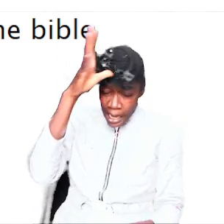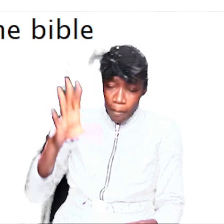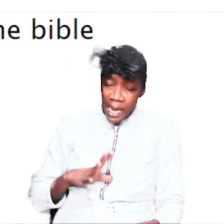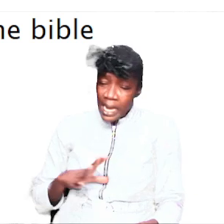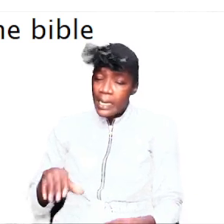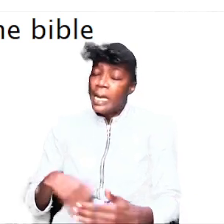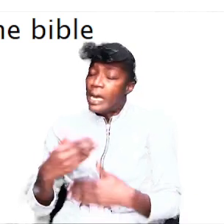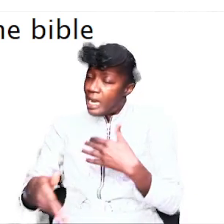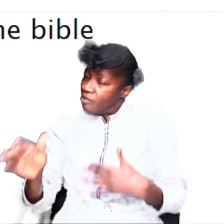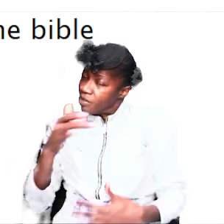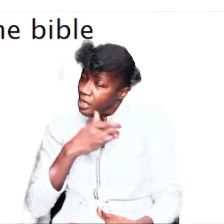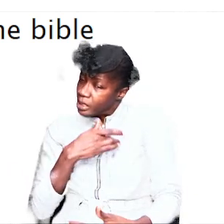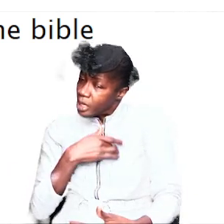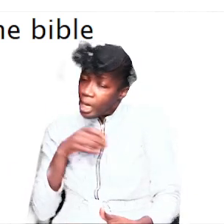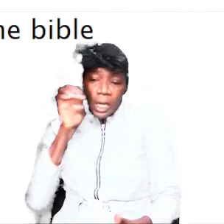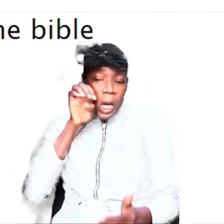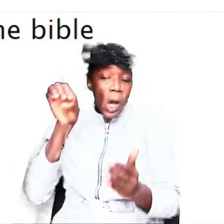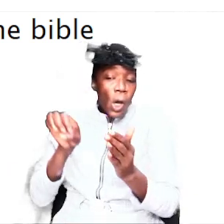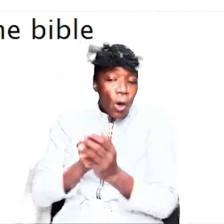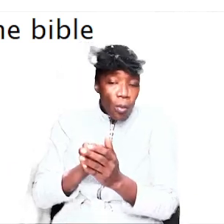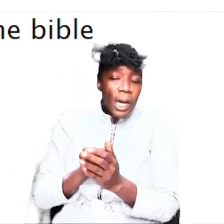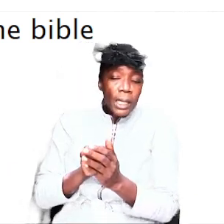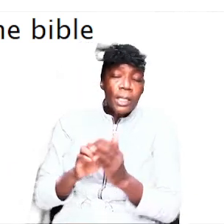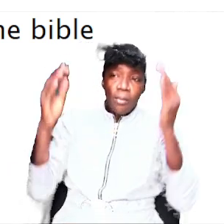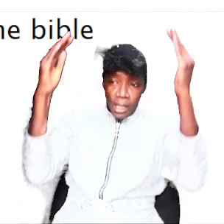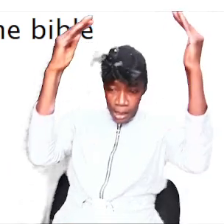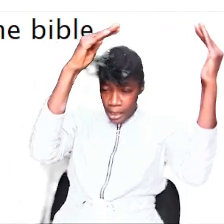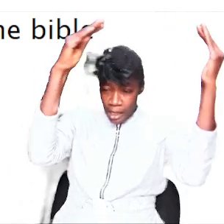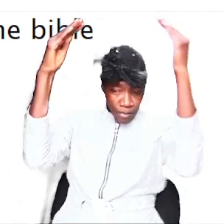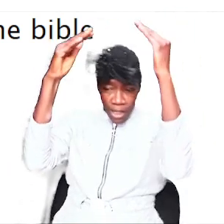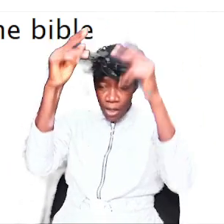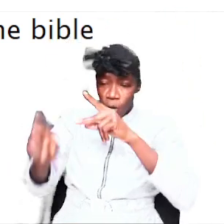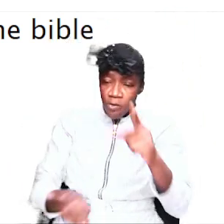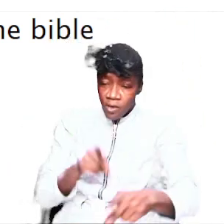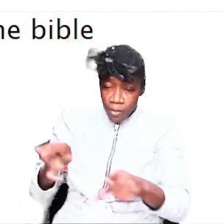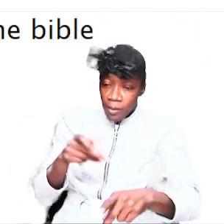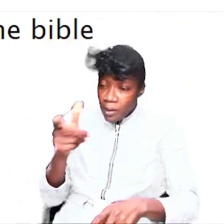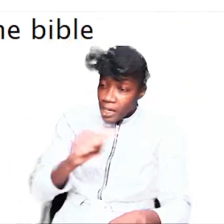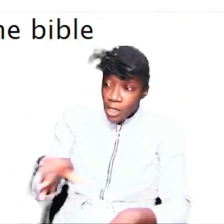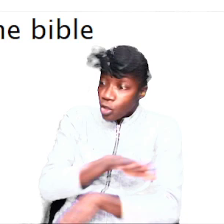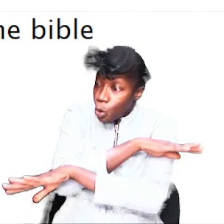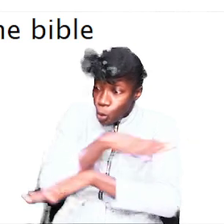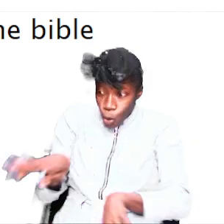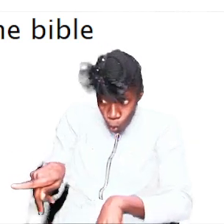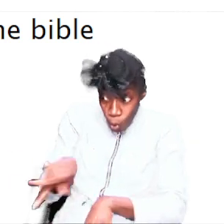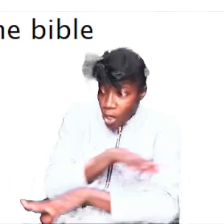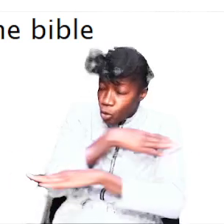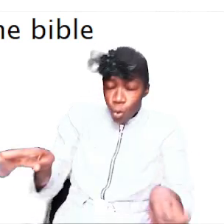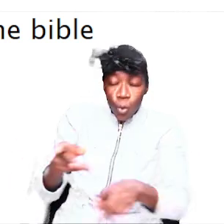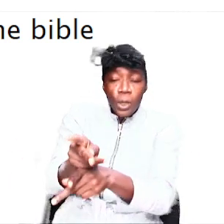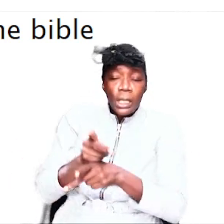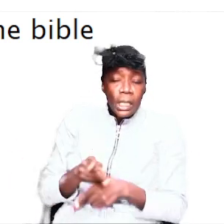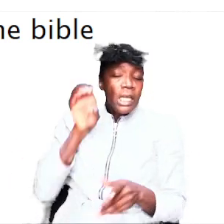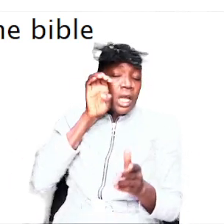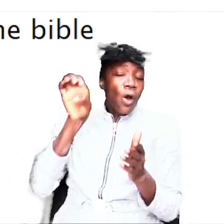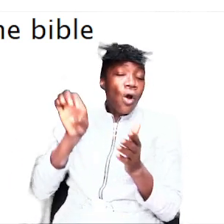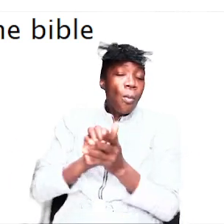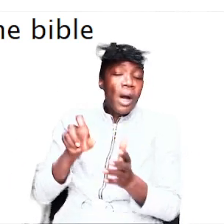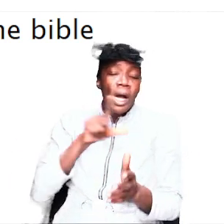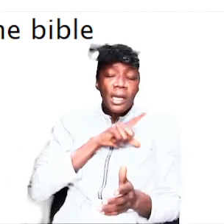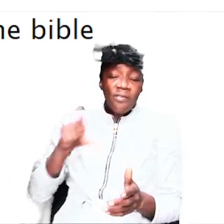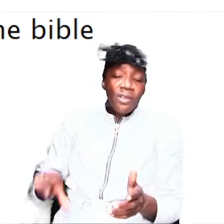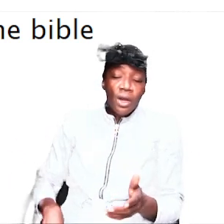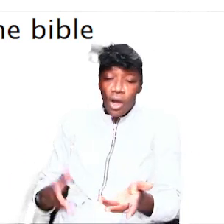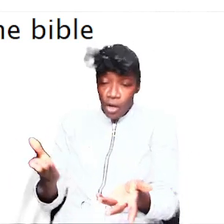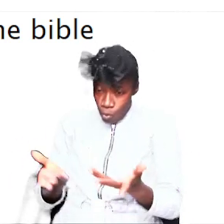the Lord had commanded him to be captain over his people, because thou hast not kept the commandment of the Lord. I want the